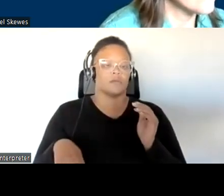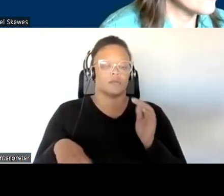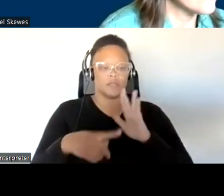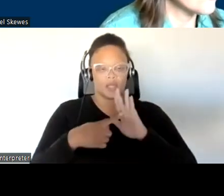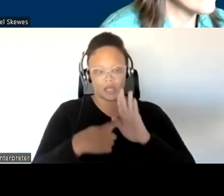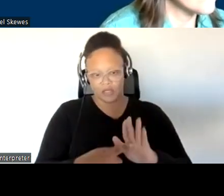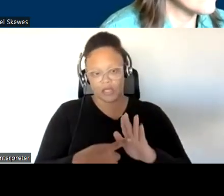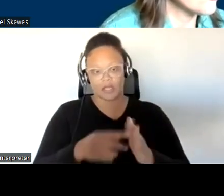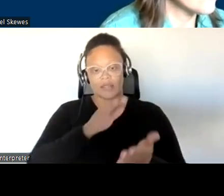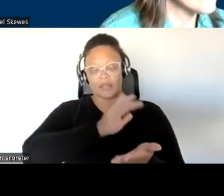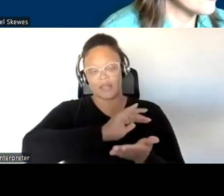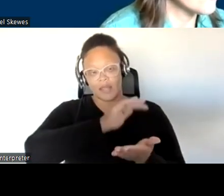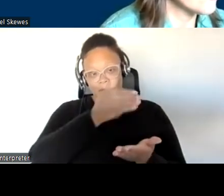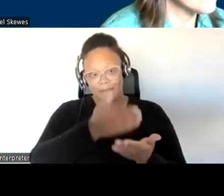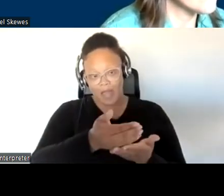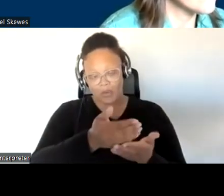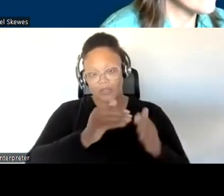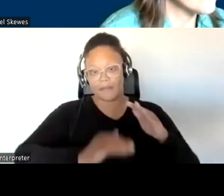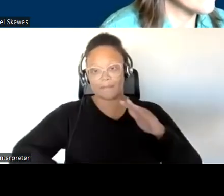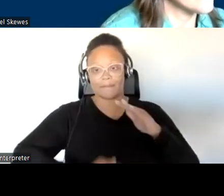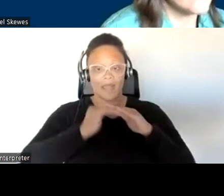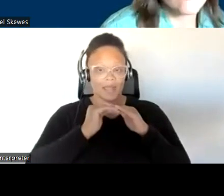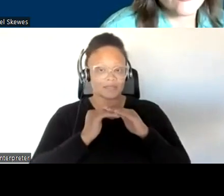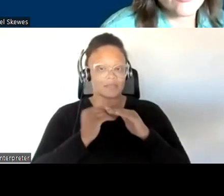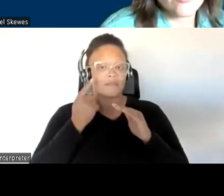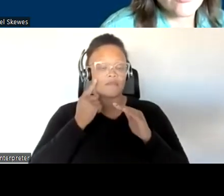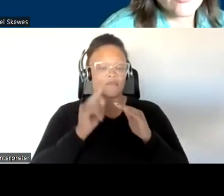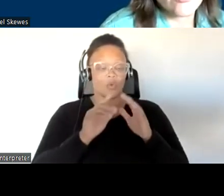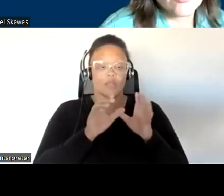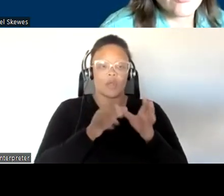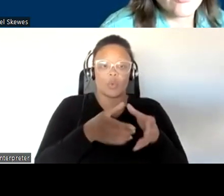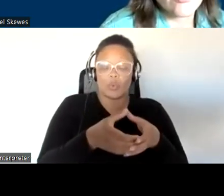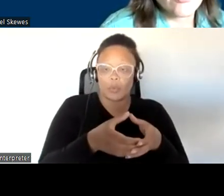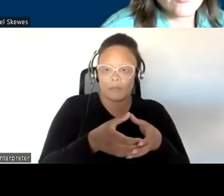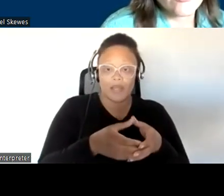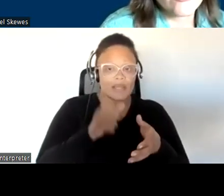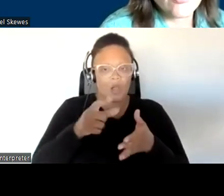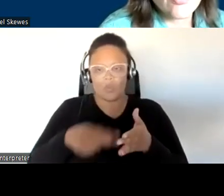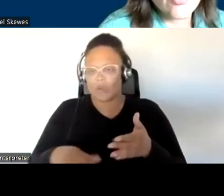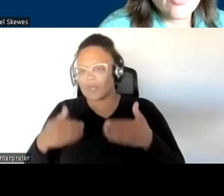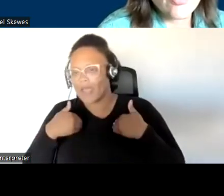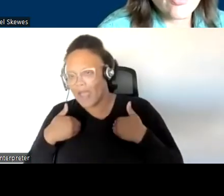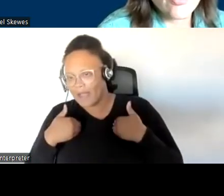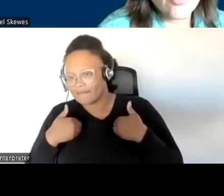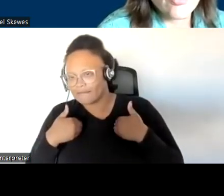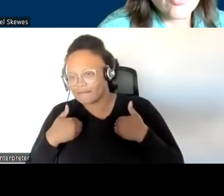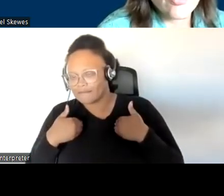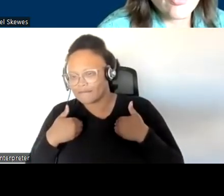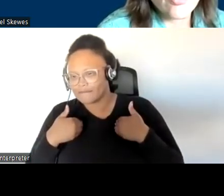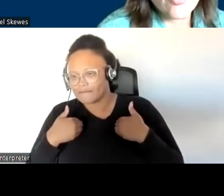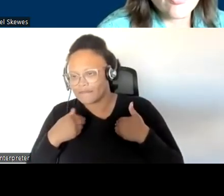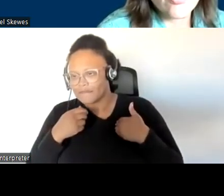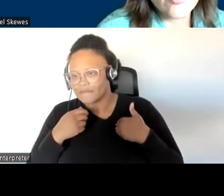indicating the amounts maximum for that group age, not what we have or what you can